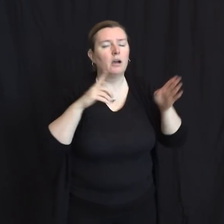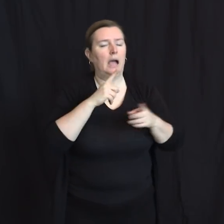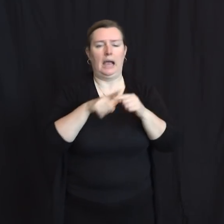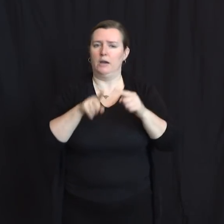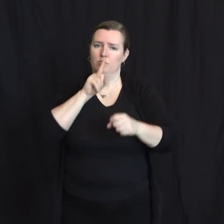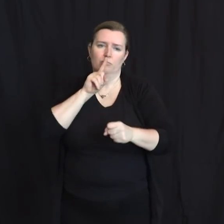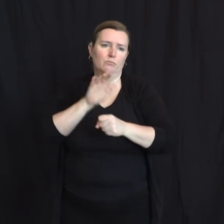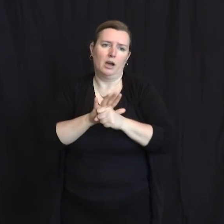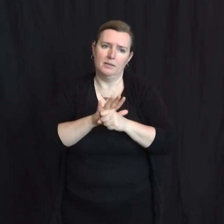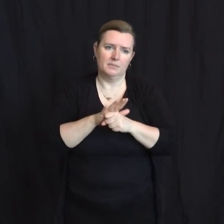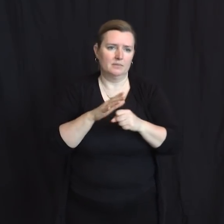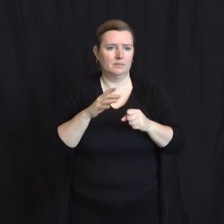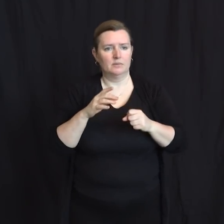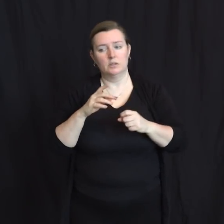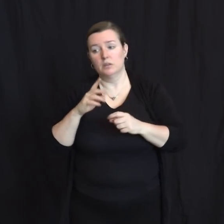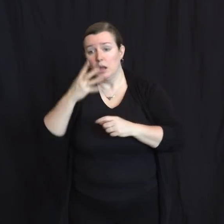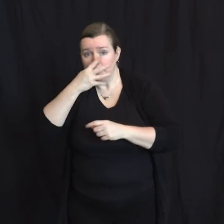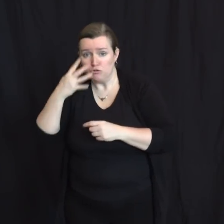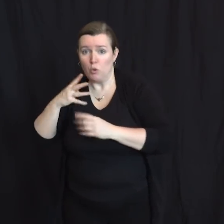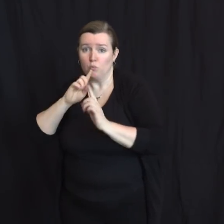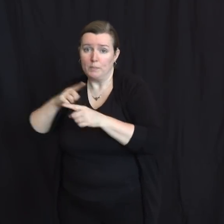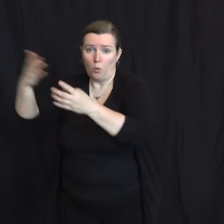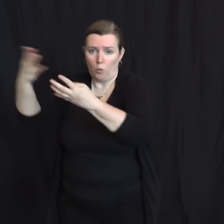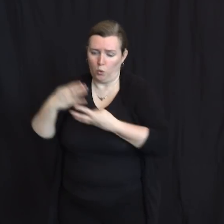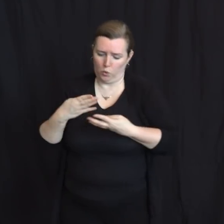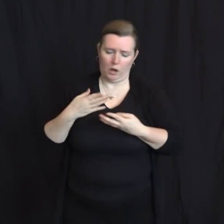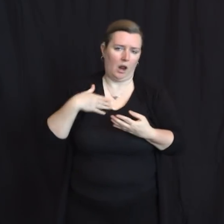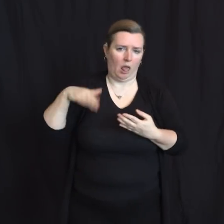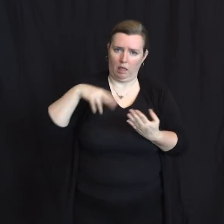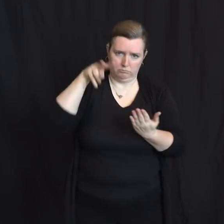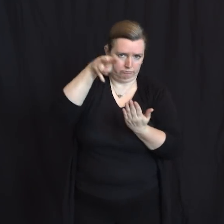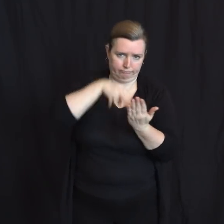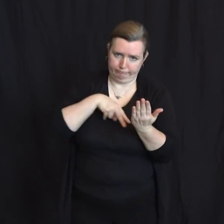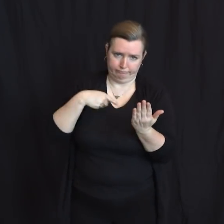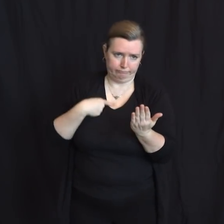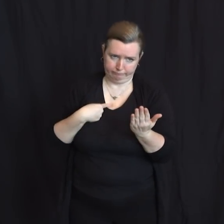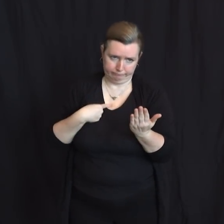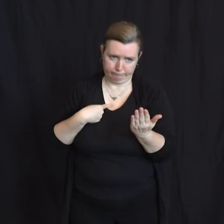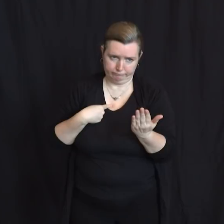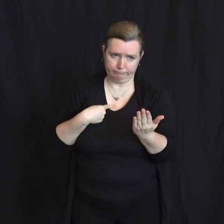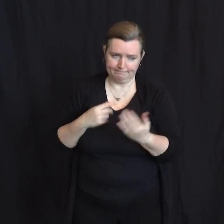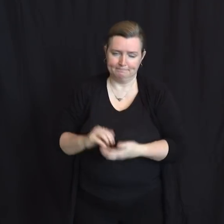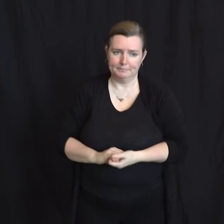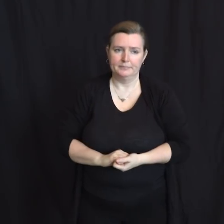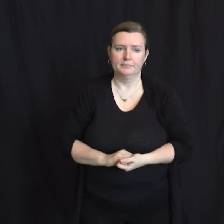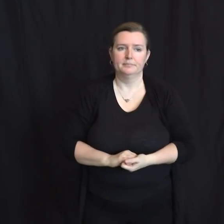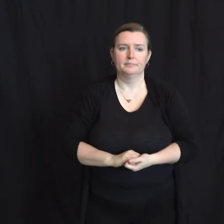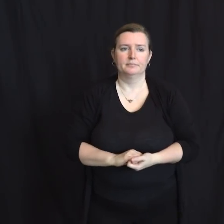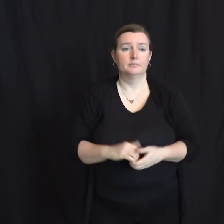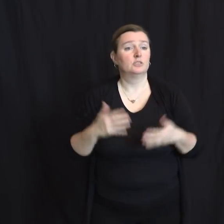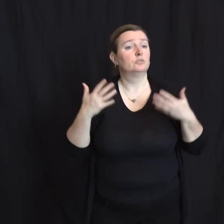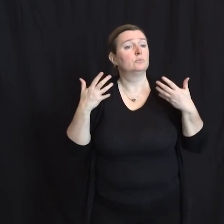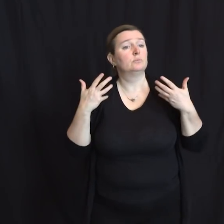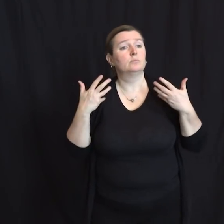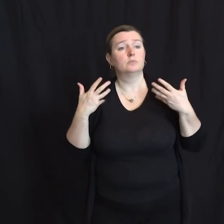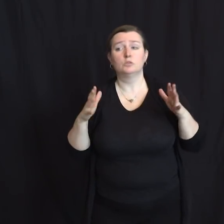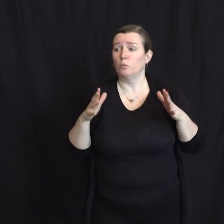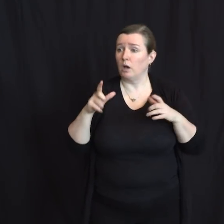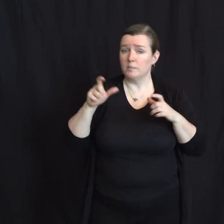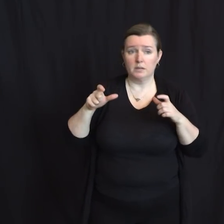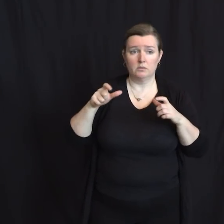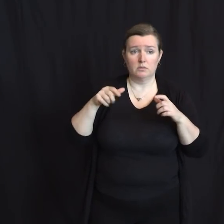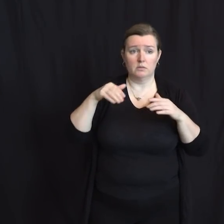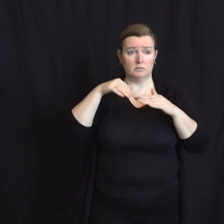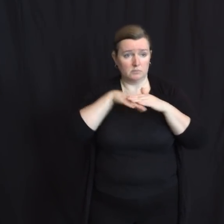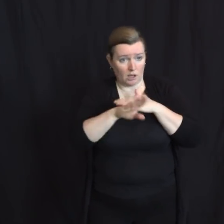with us on that. And access to health care. Judy and I have been pretty clear about this, right? Nobody should be denied access to health care. So if that's happening, we